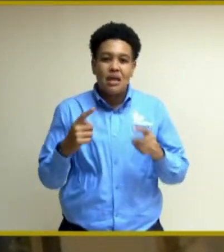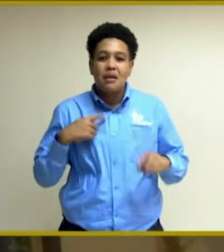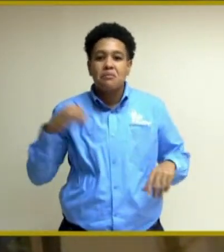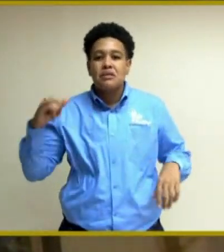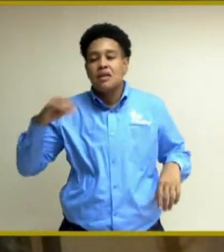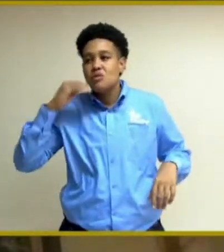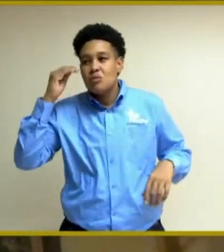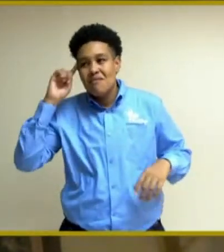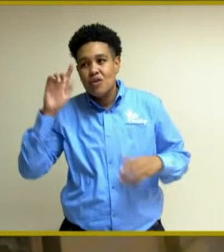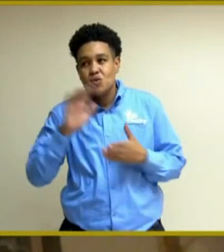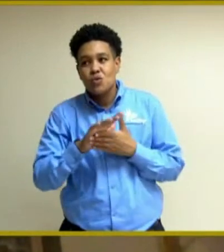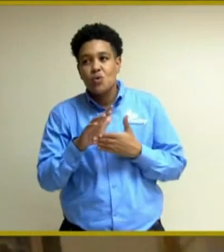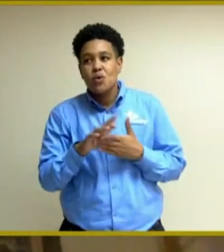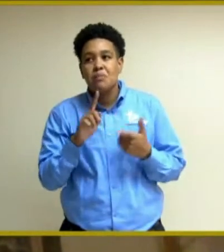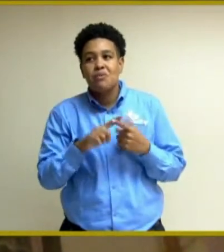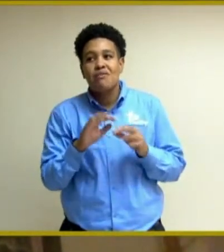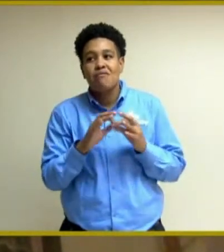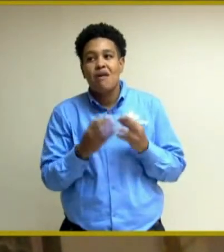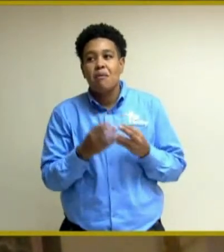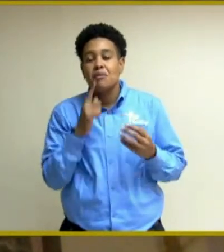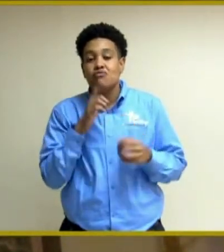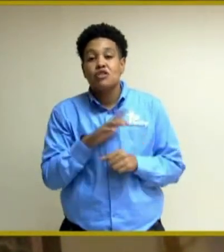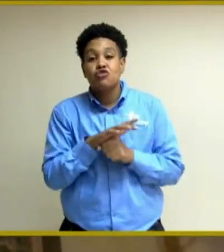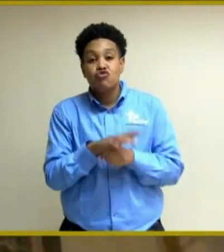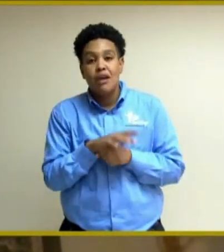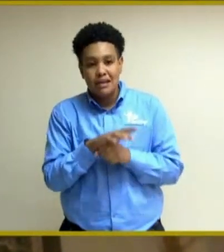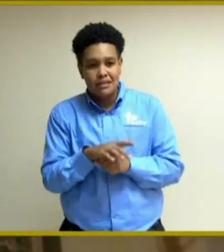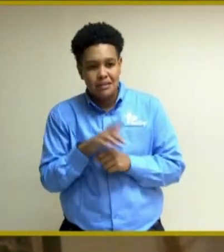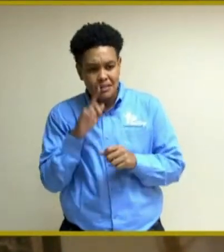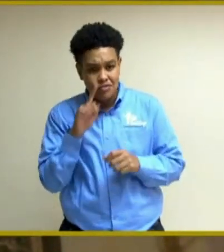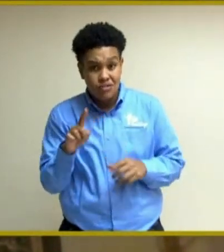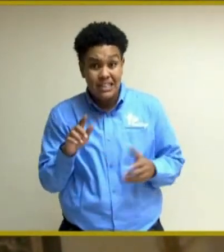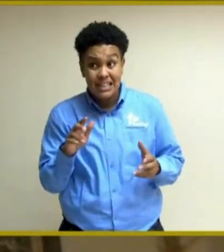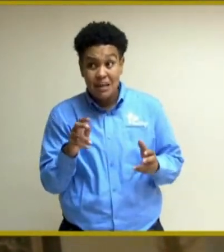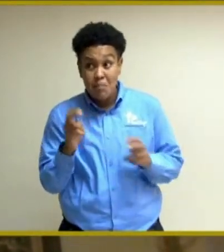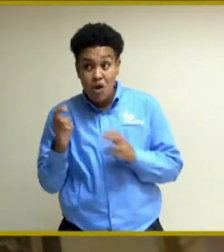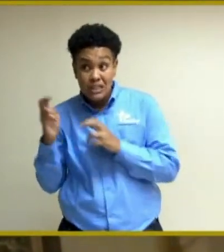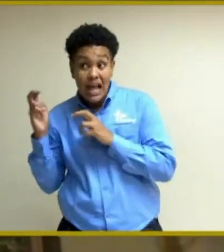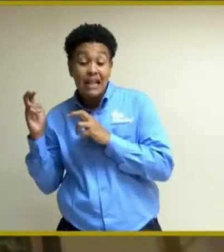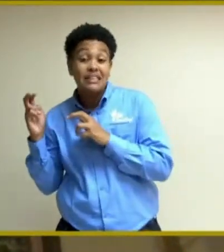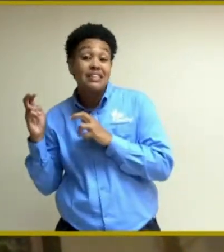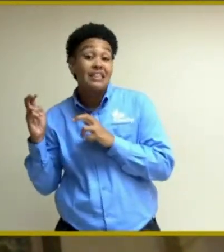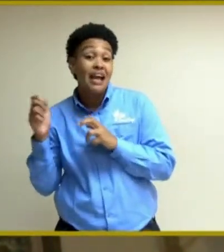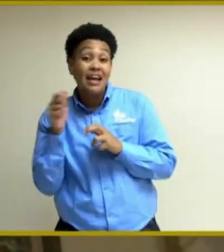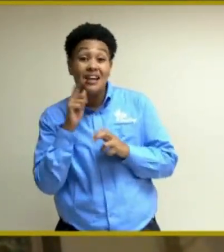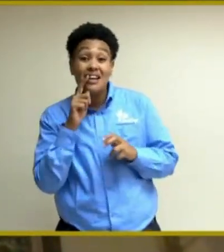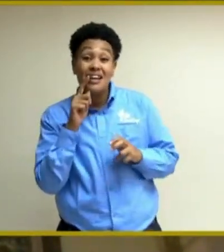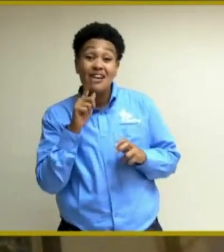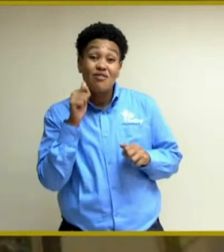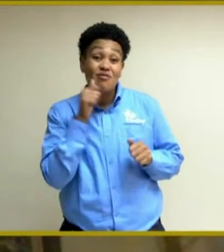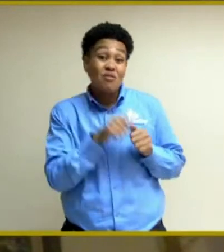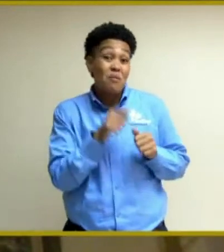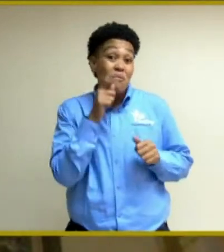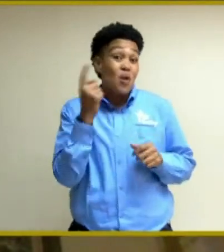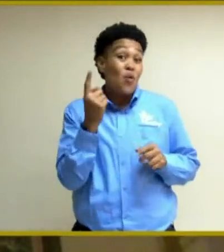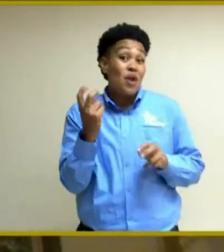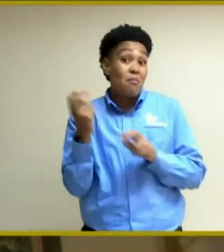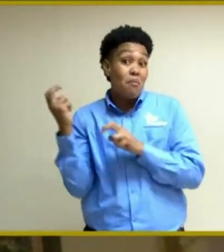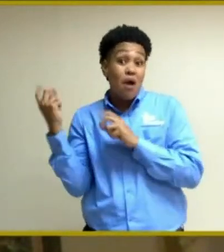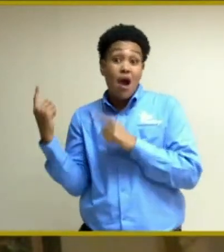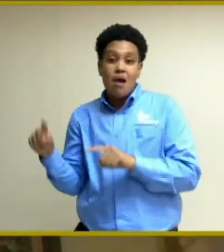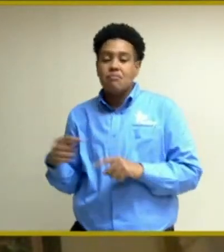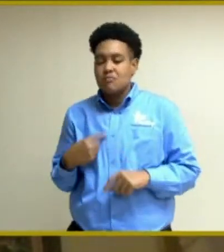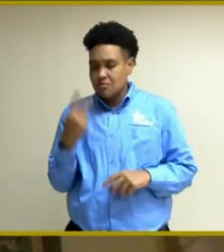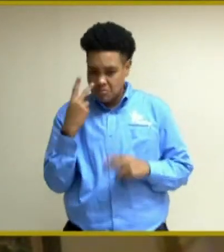for schools and families have been stressed. So there is the mortality. And remember, not just the mortality. What we are